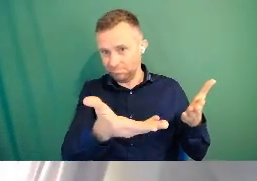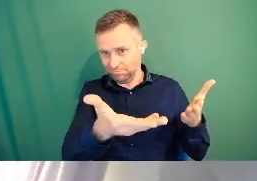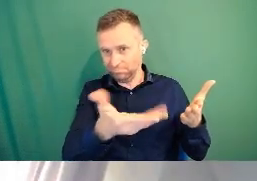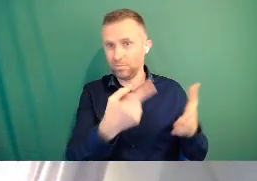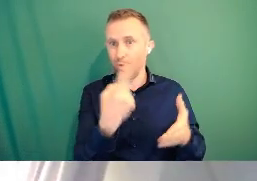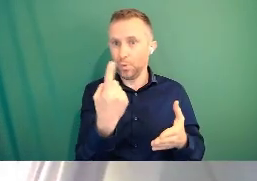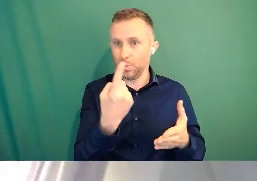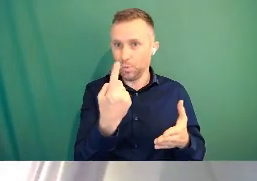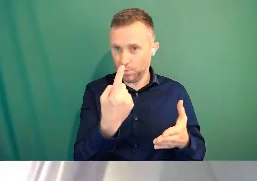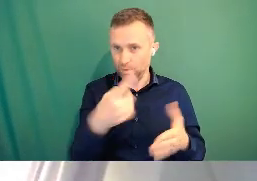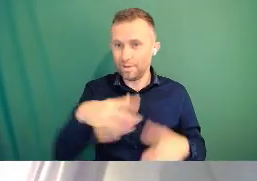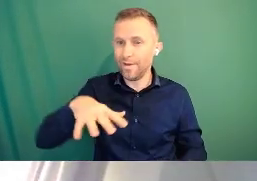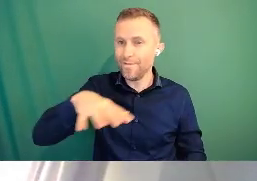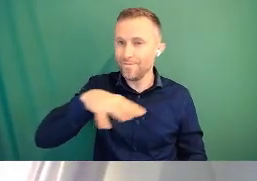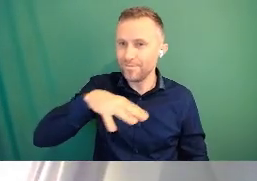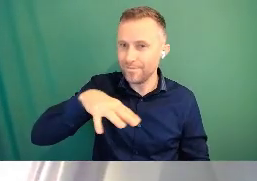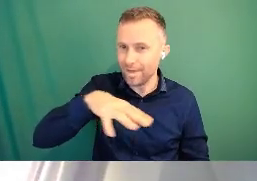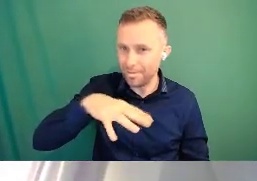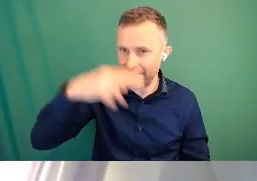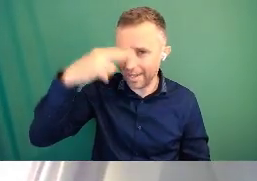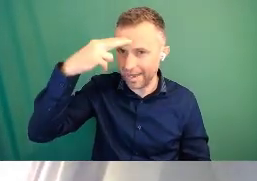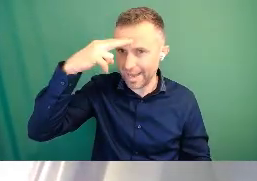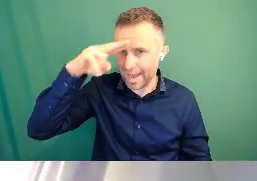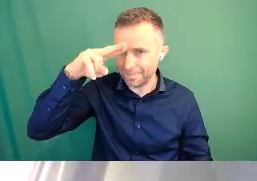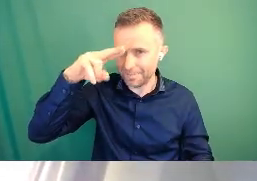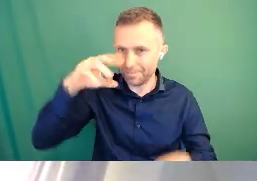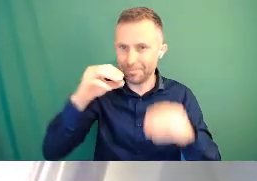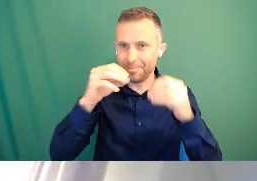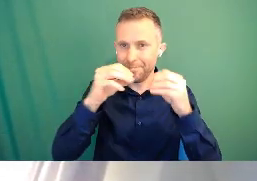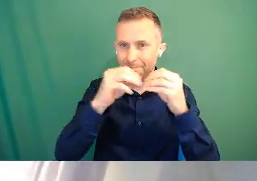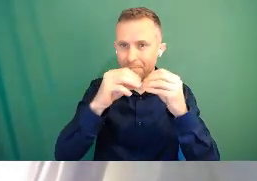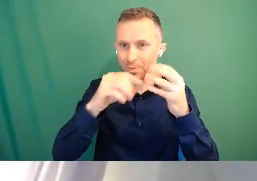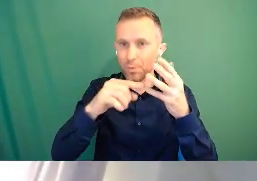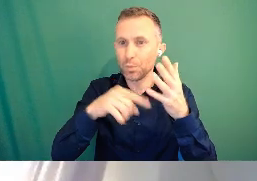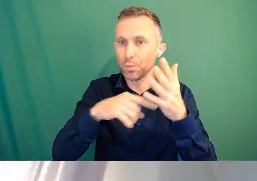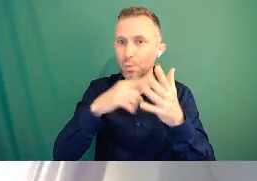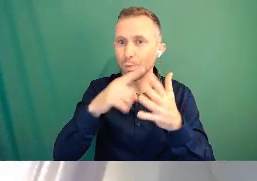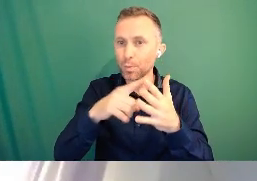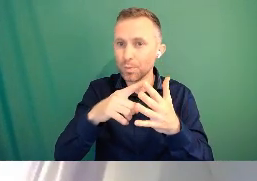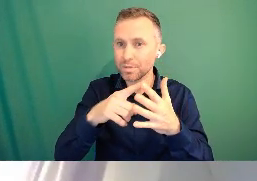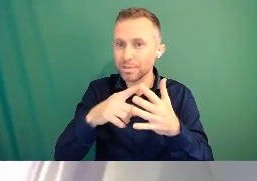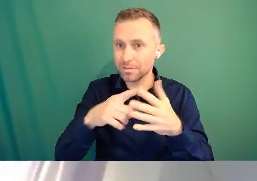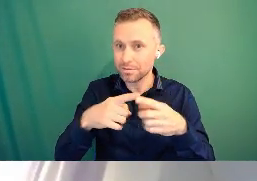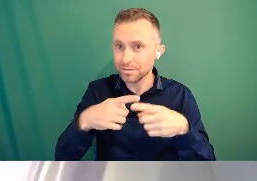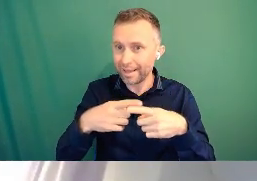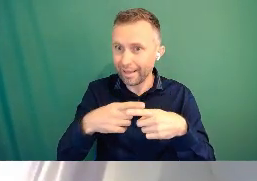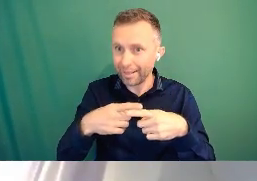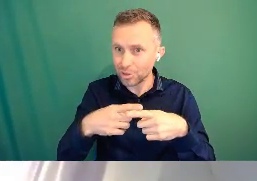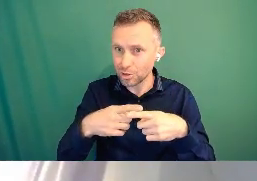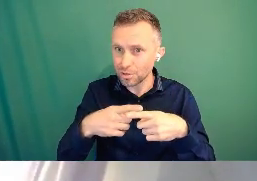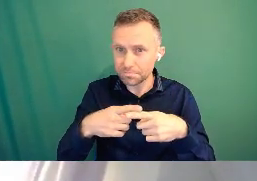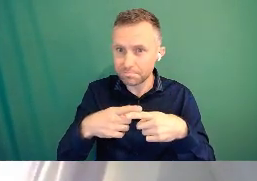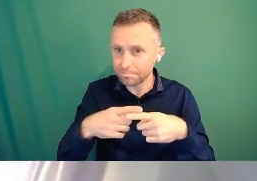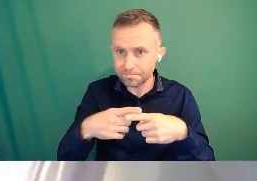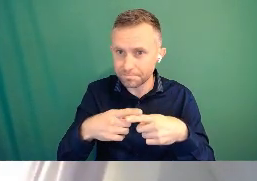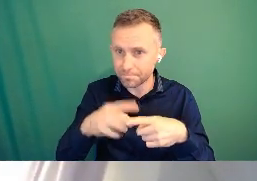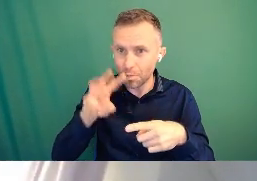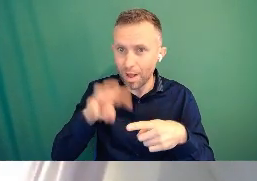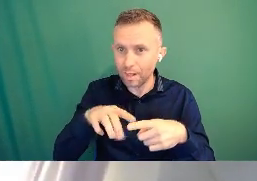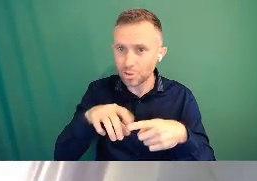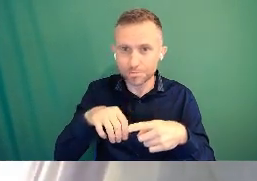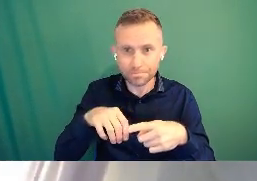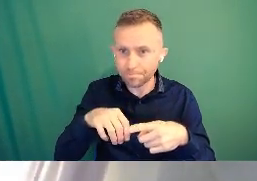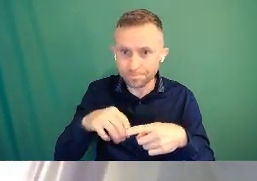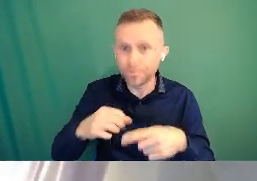the Bute family. So the Butes weren't actually a Welsh family, they were a Scottish family. So